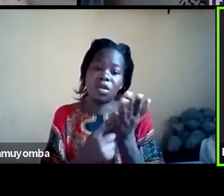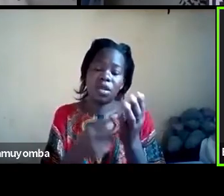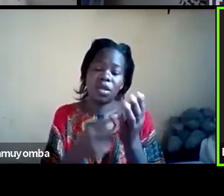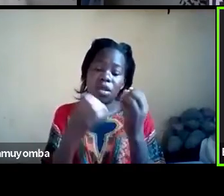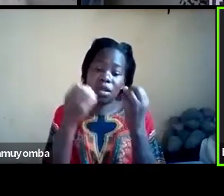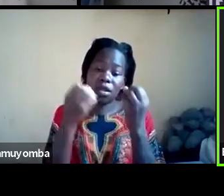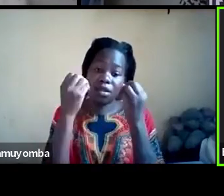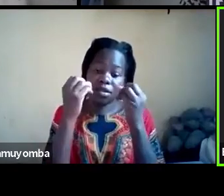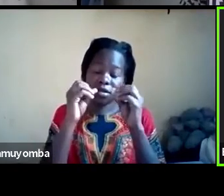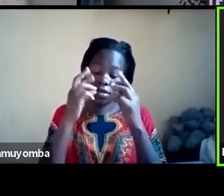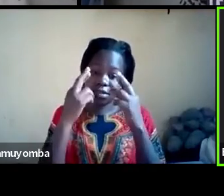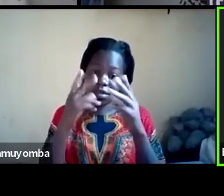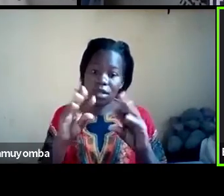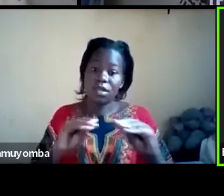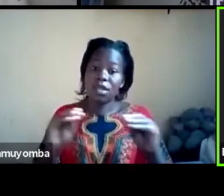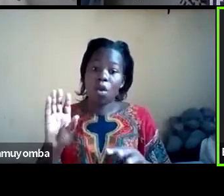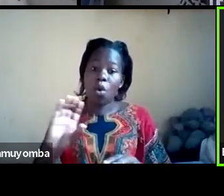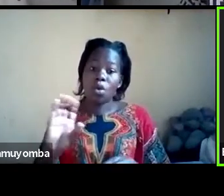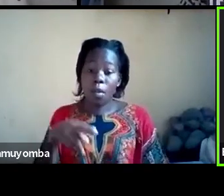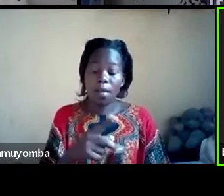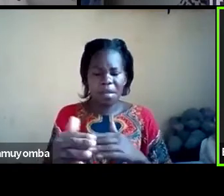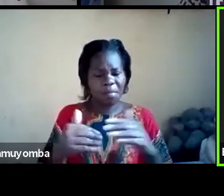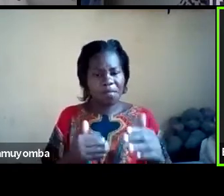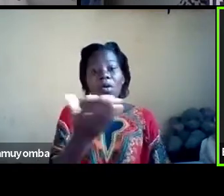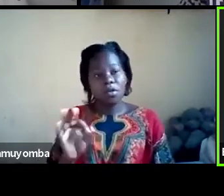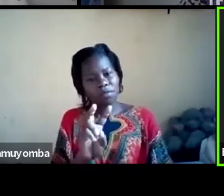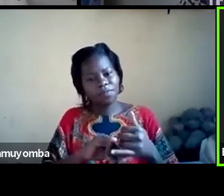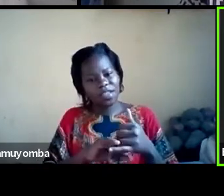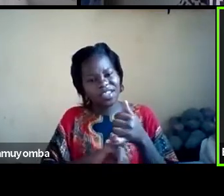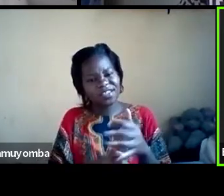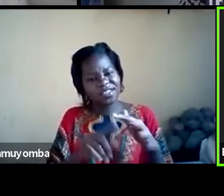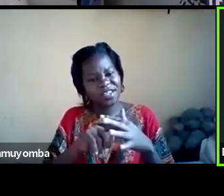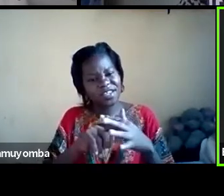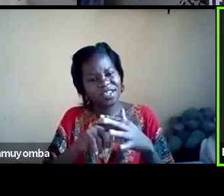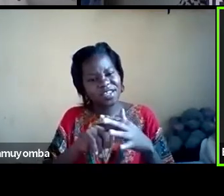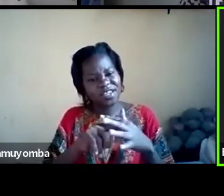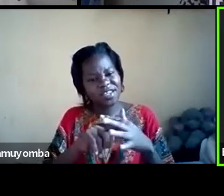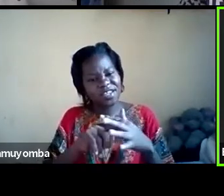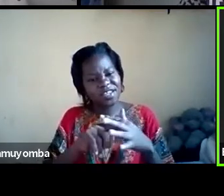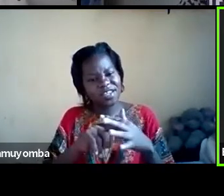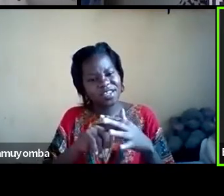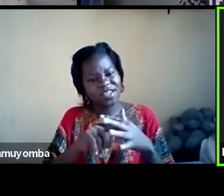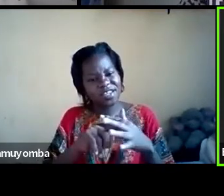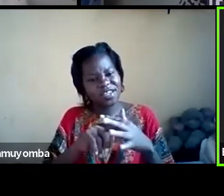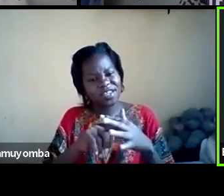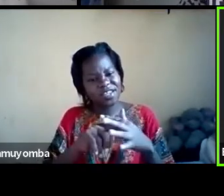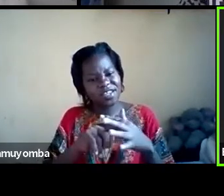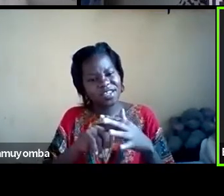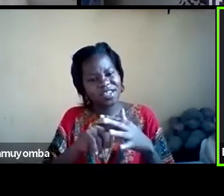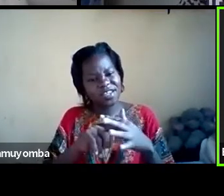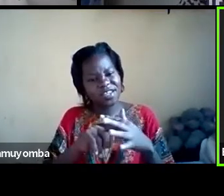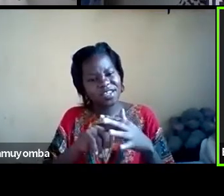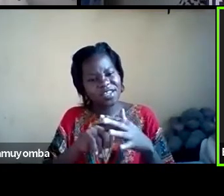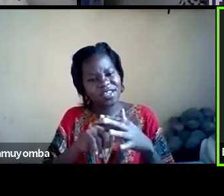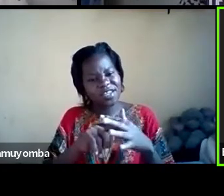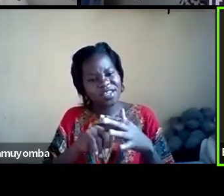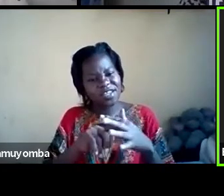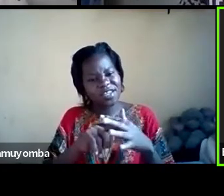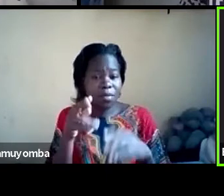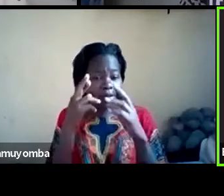in Dar es Salaam University or any other international university. So for starters, there is